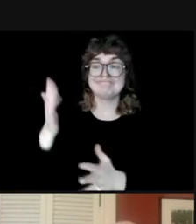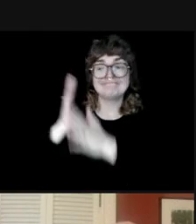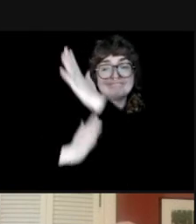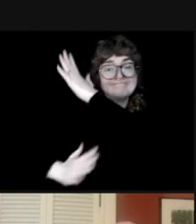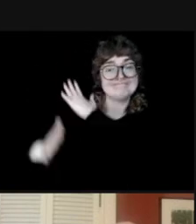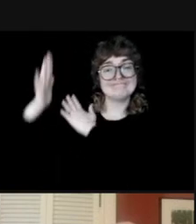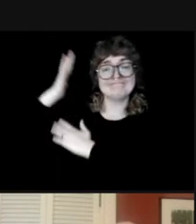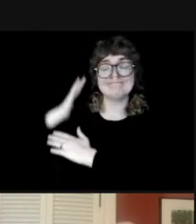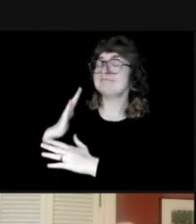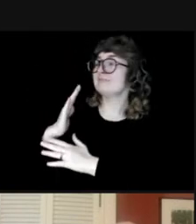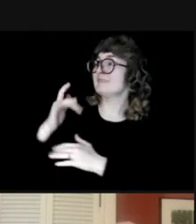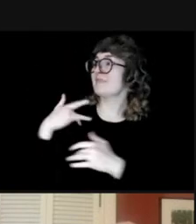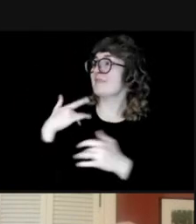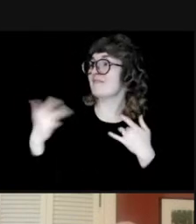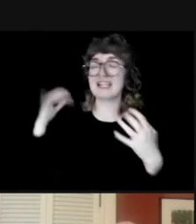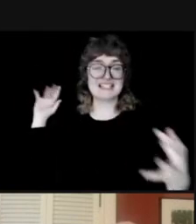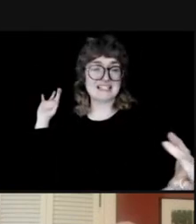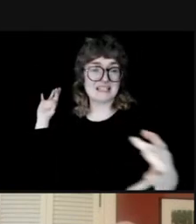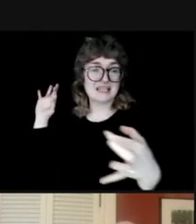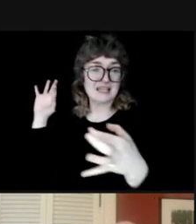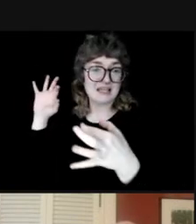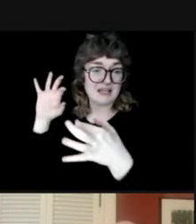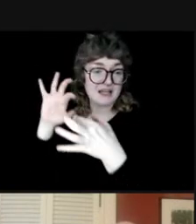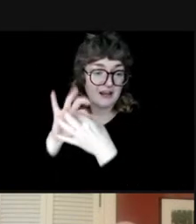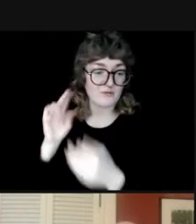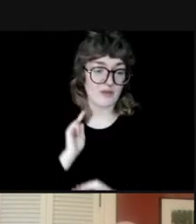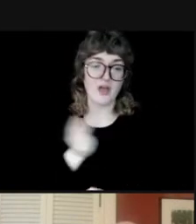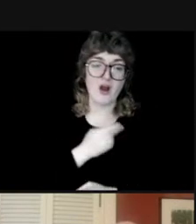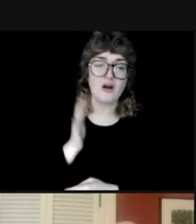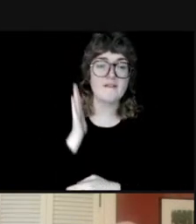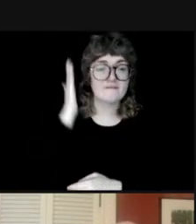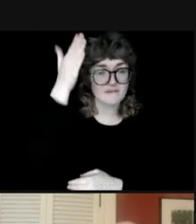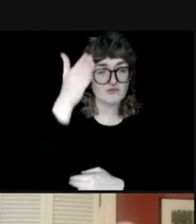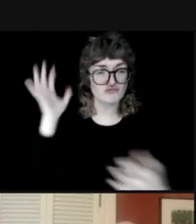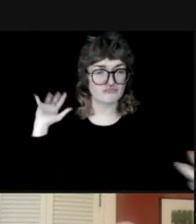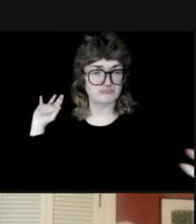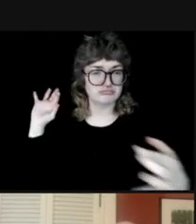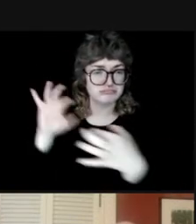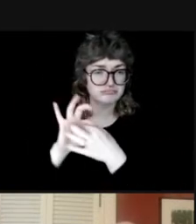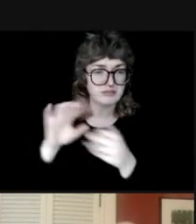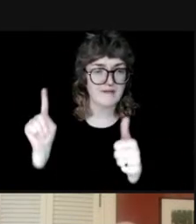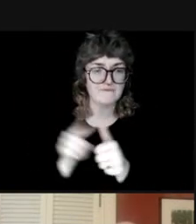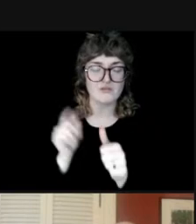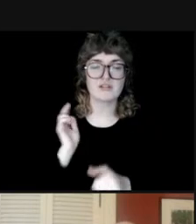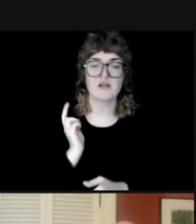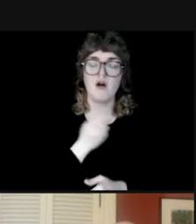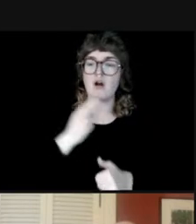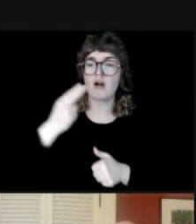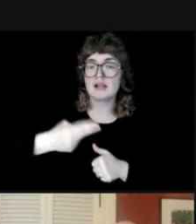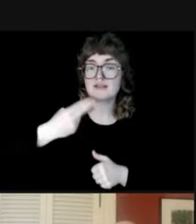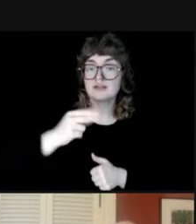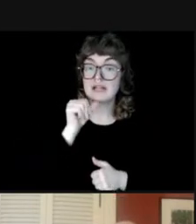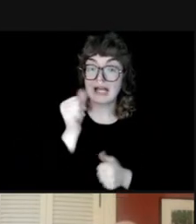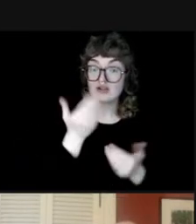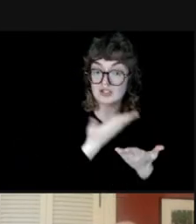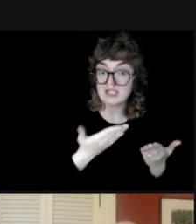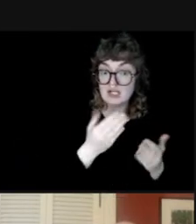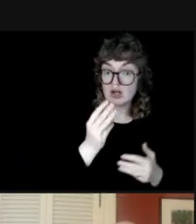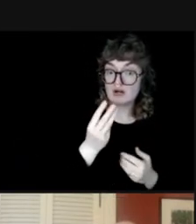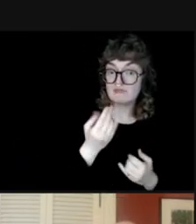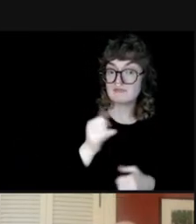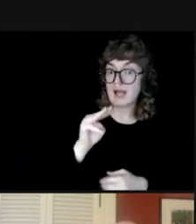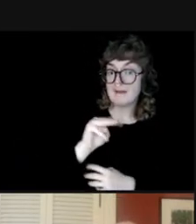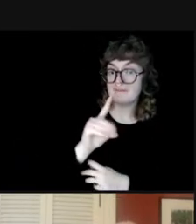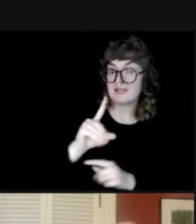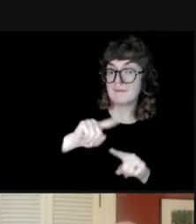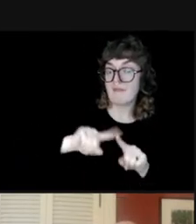democratic future. Our approach is to emphasize firsts in our history, not just in Maryland, but also in